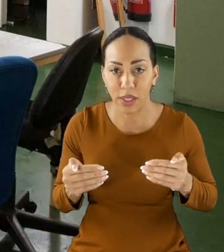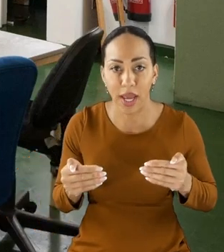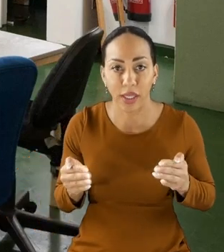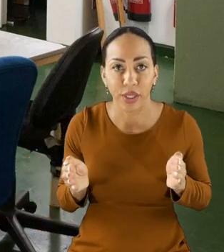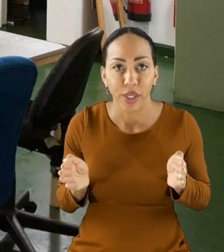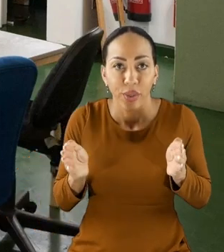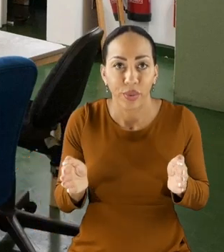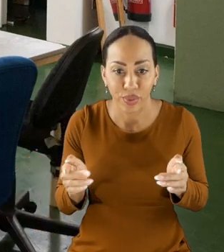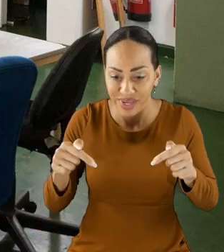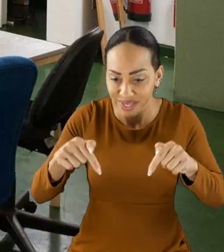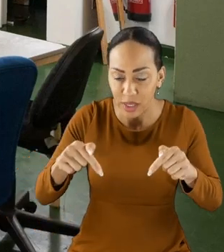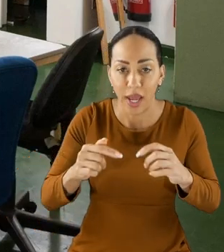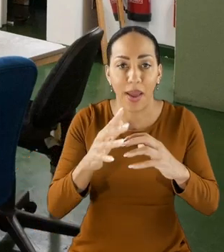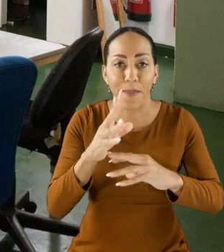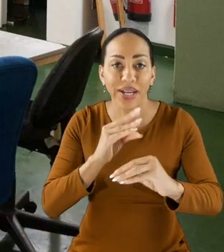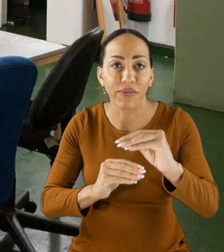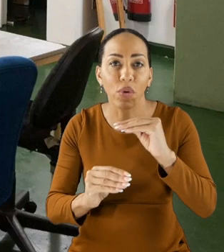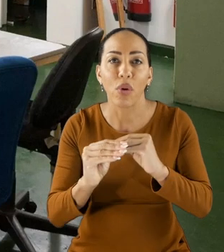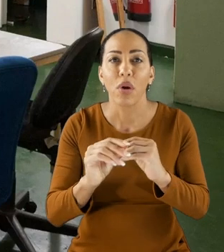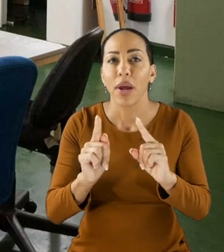it corresponds in a kind of